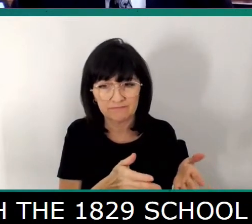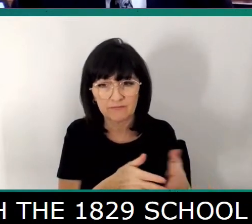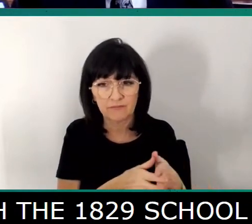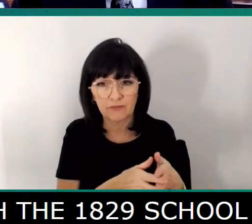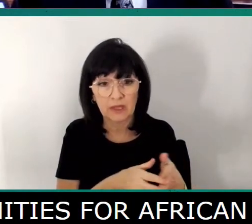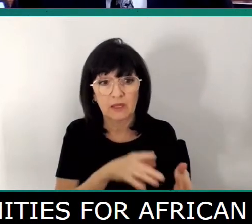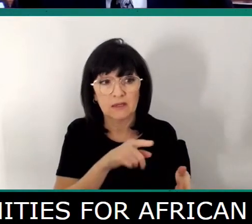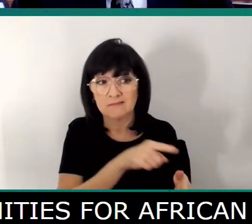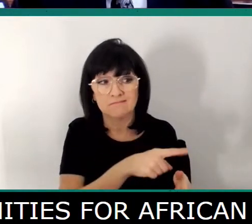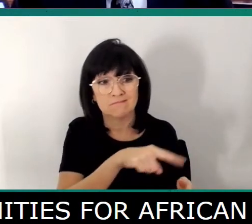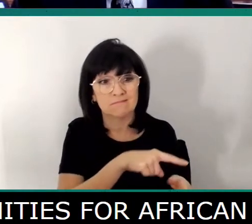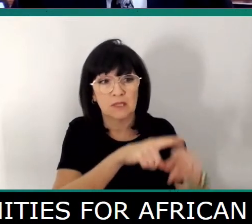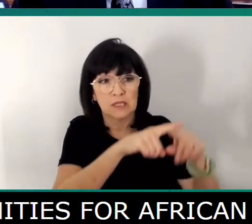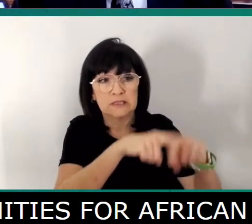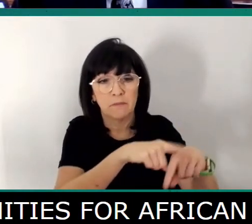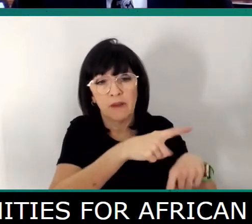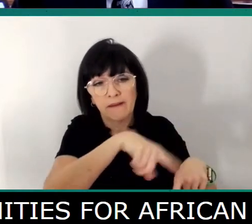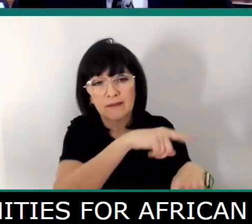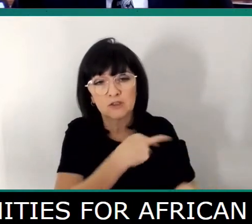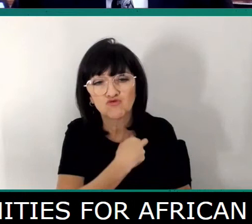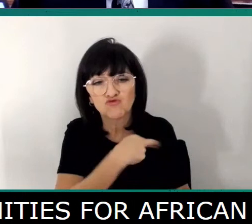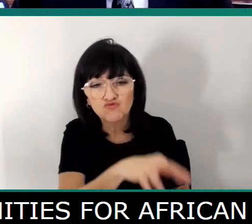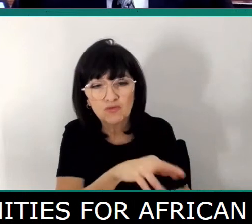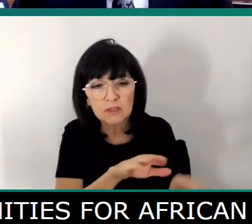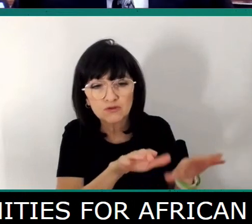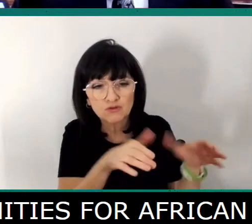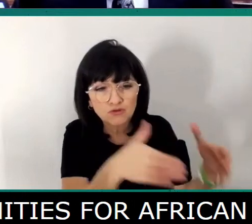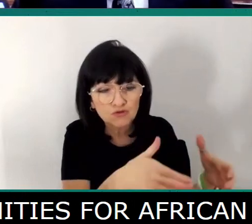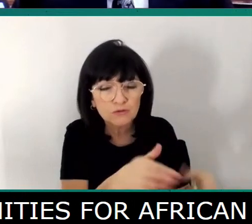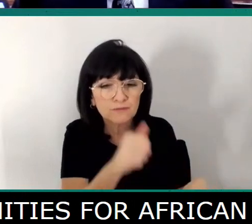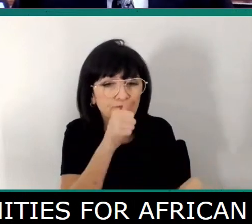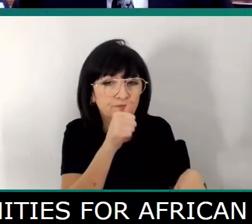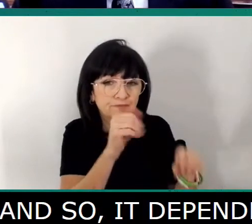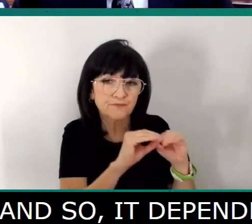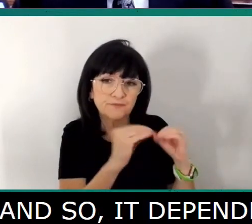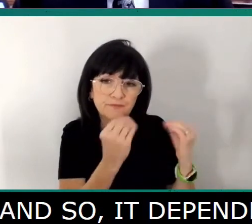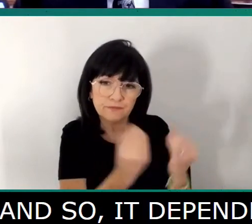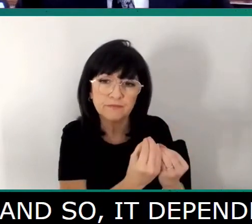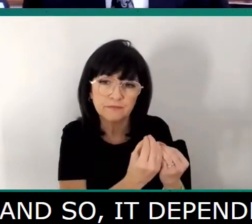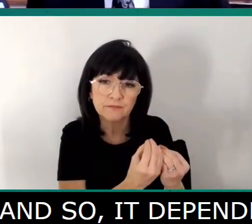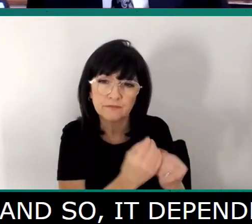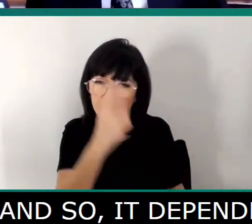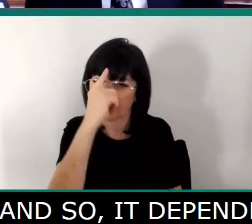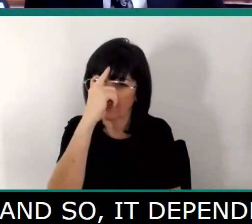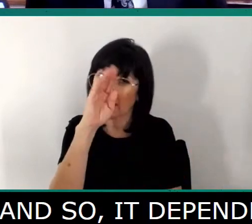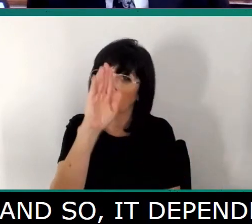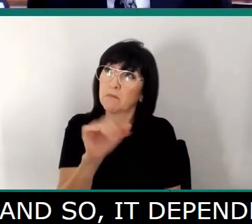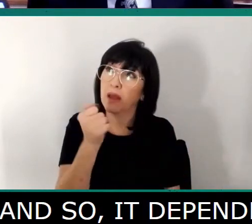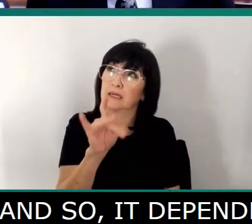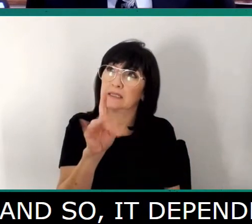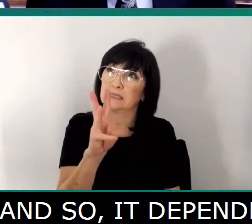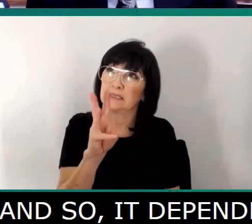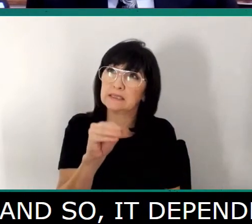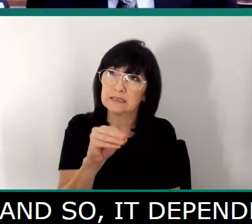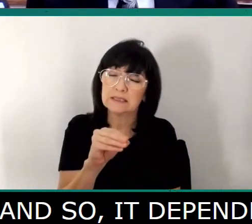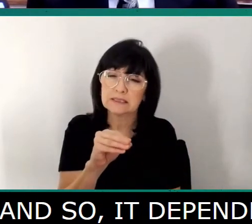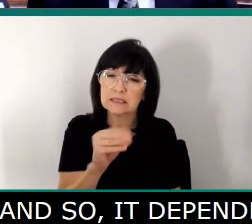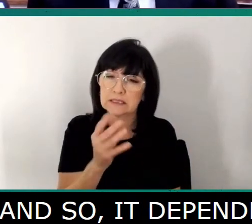religious groups and private organizations. I saw by 1860, there were roughly 6